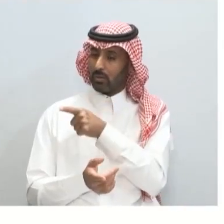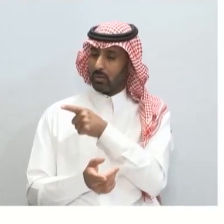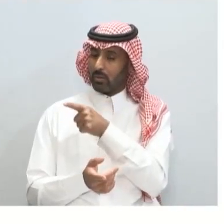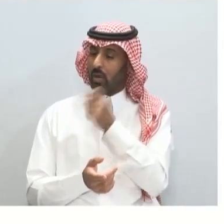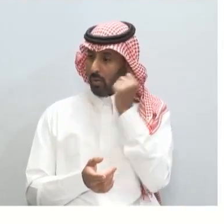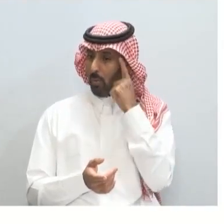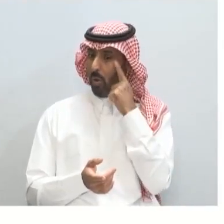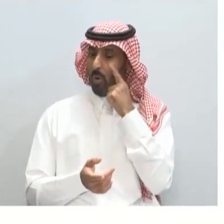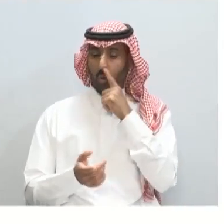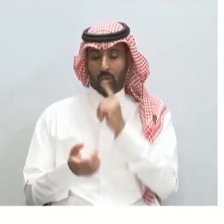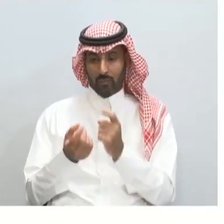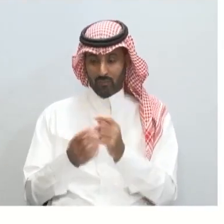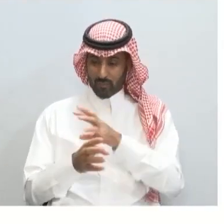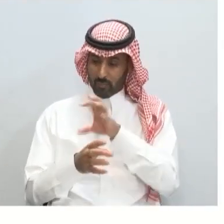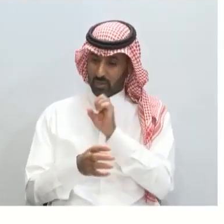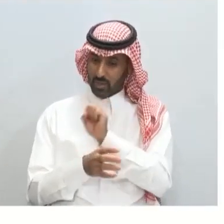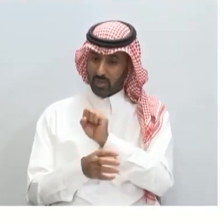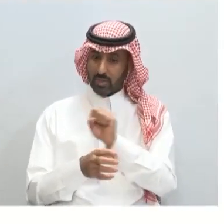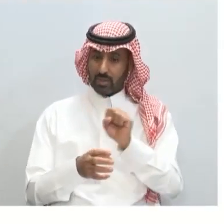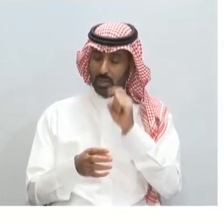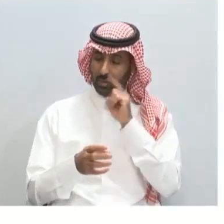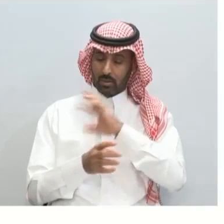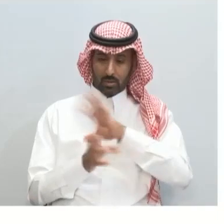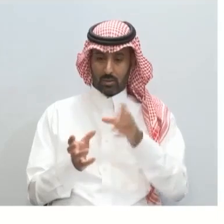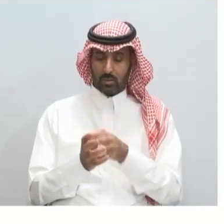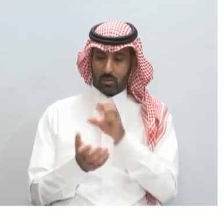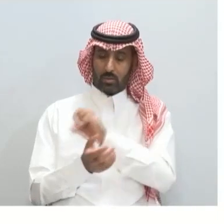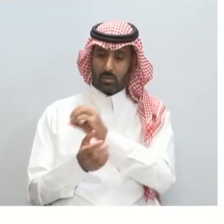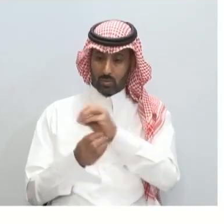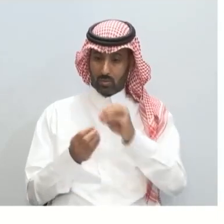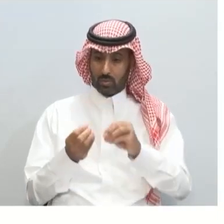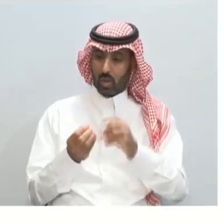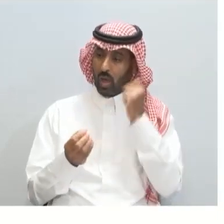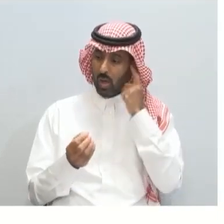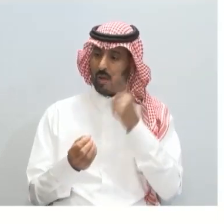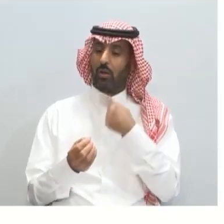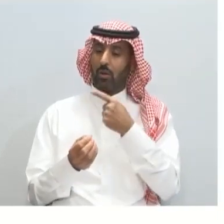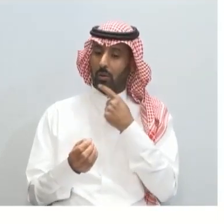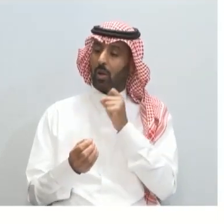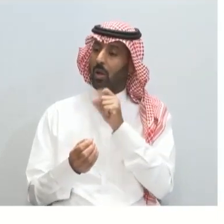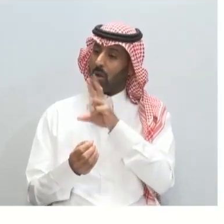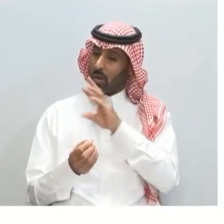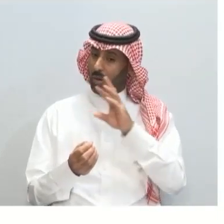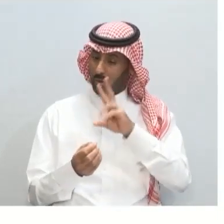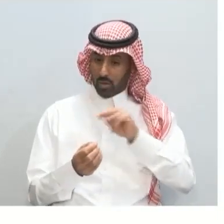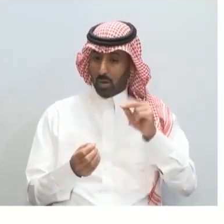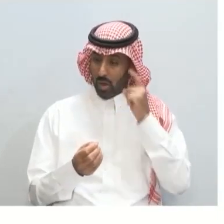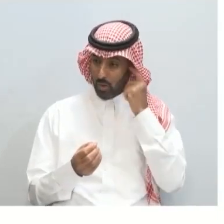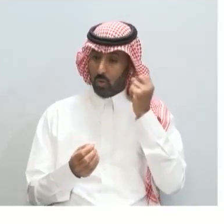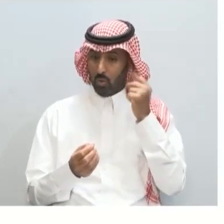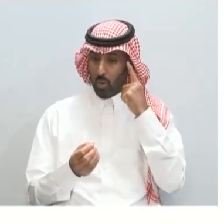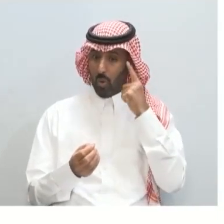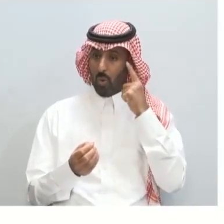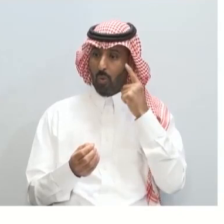an expert in the field he talks as if he were an expert in the field is he an